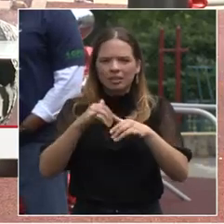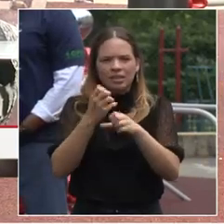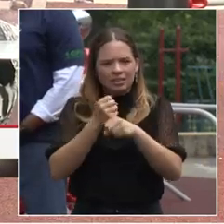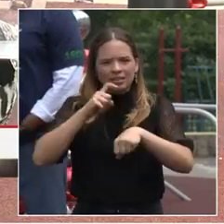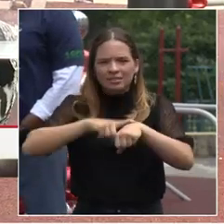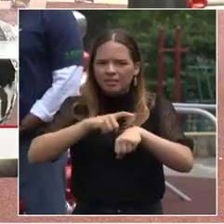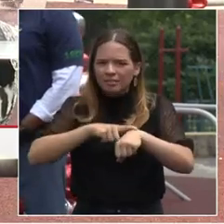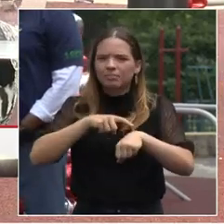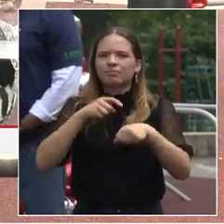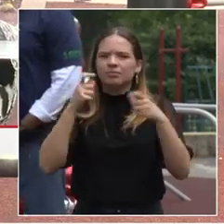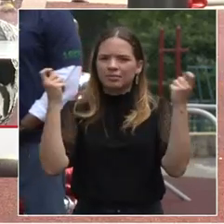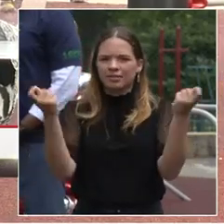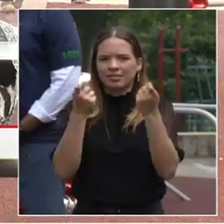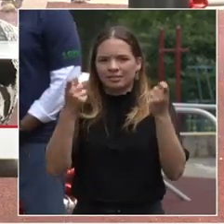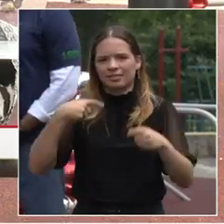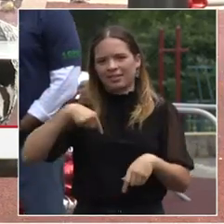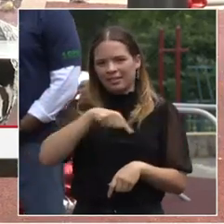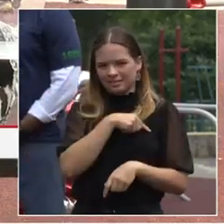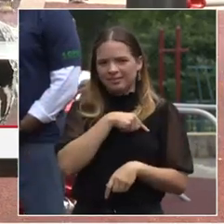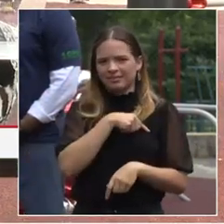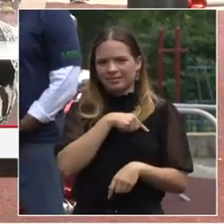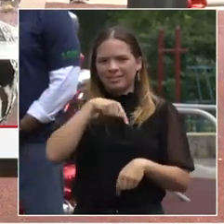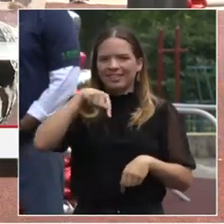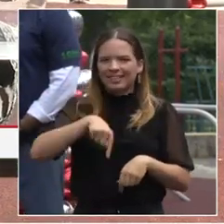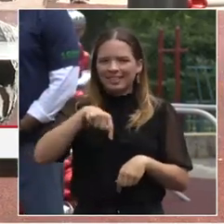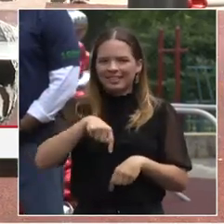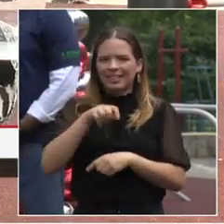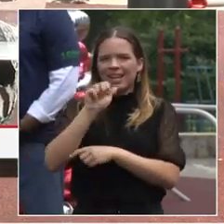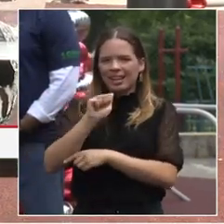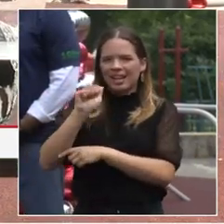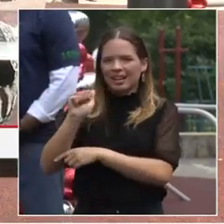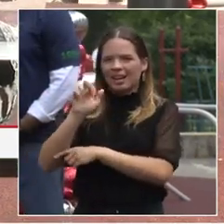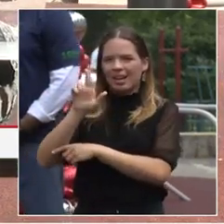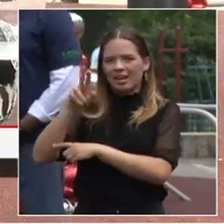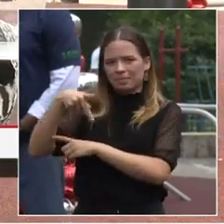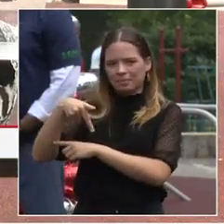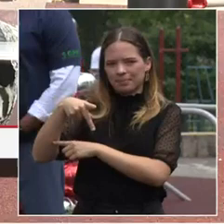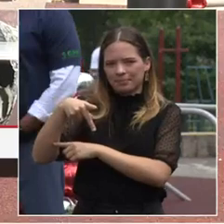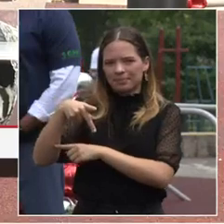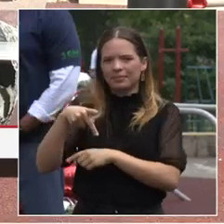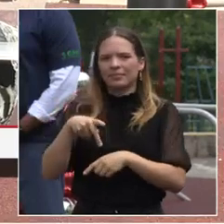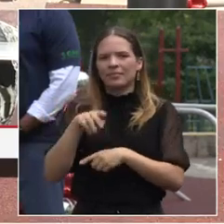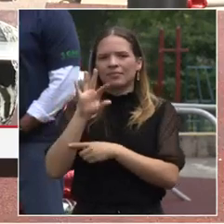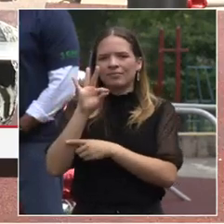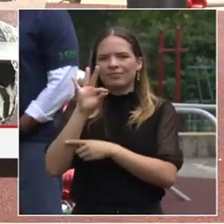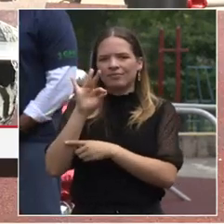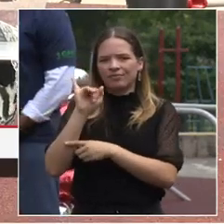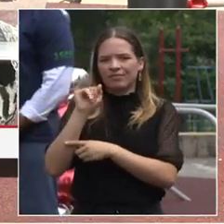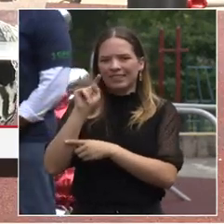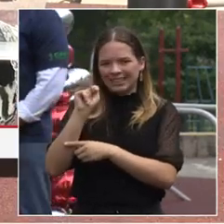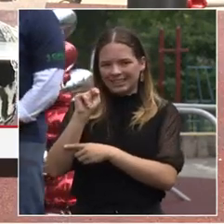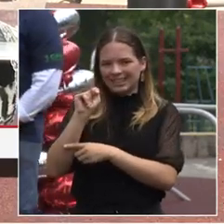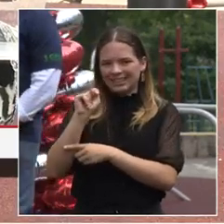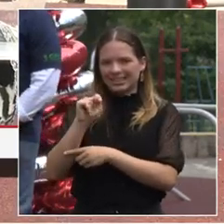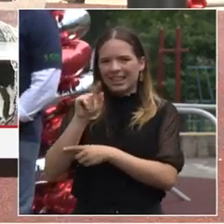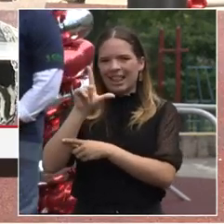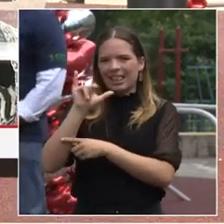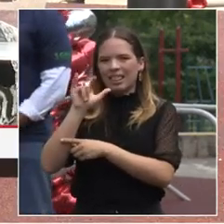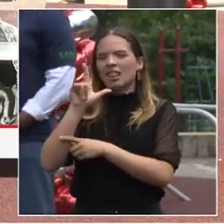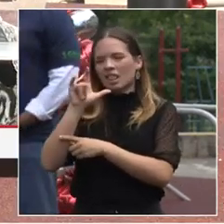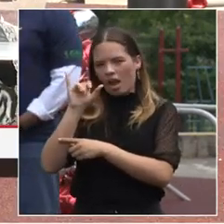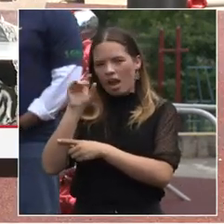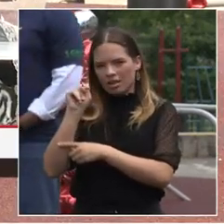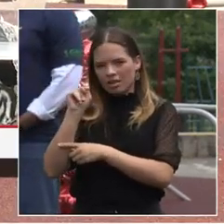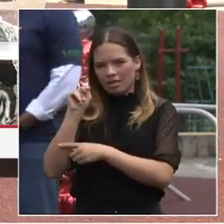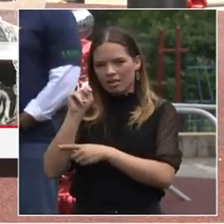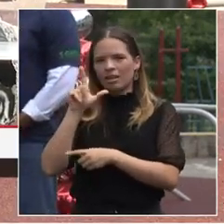us of this AARP Fitlot. This is a grand opening, and